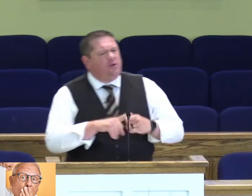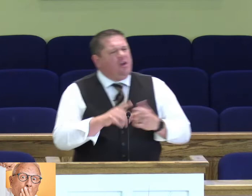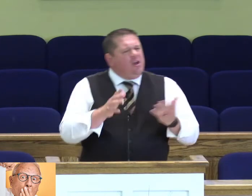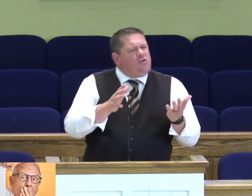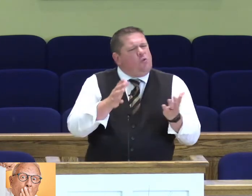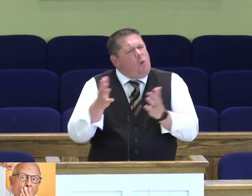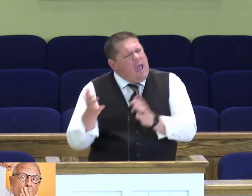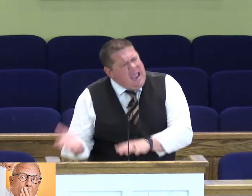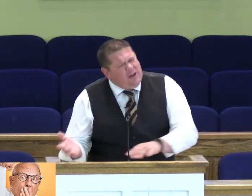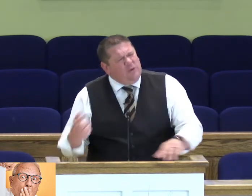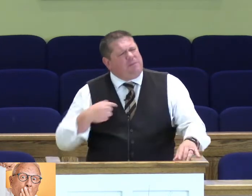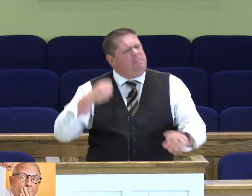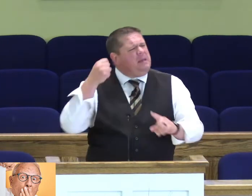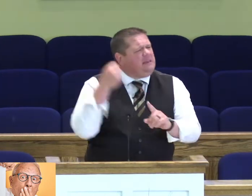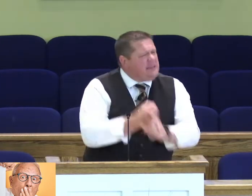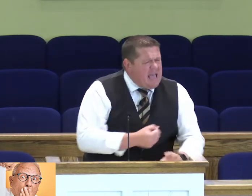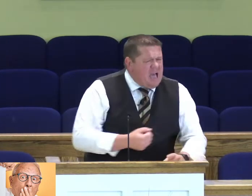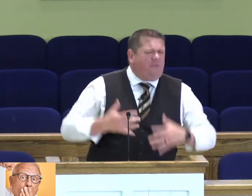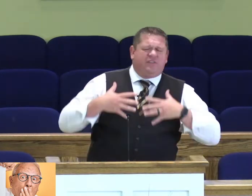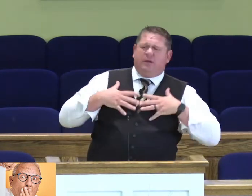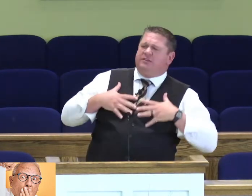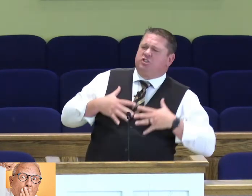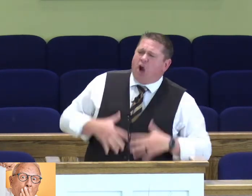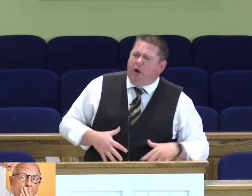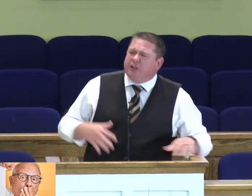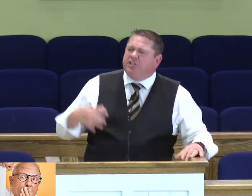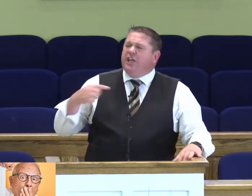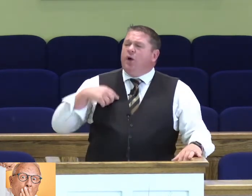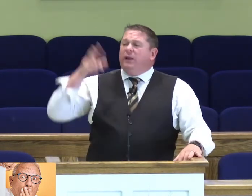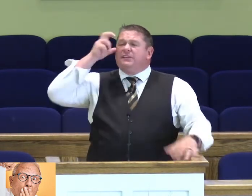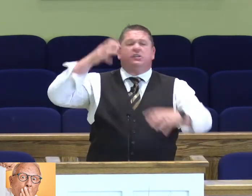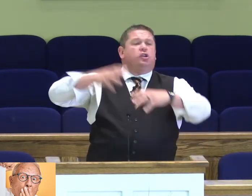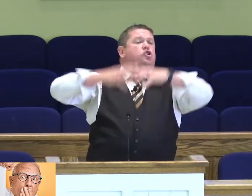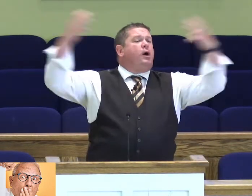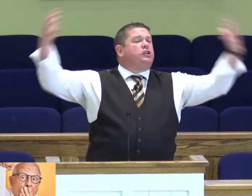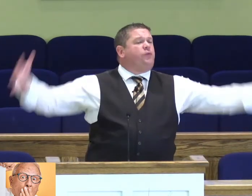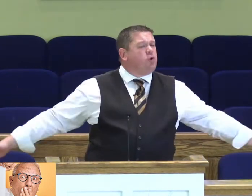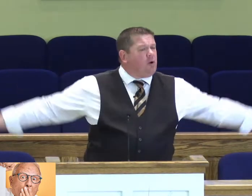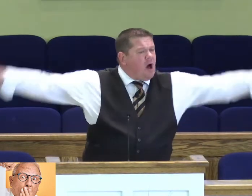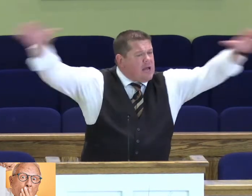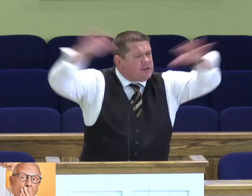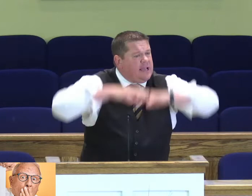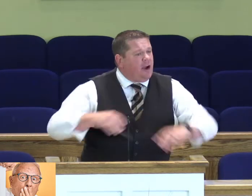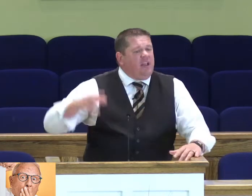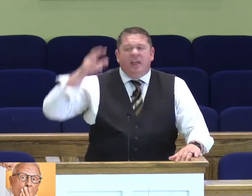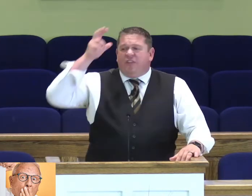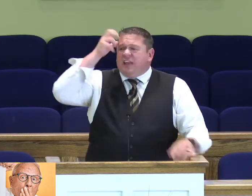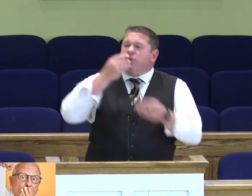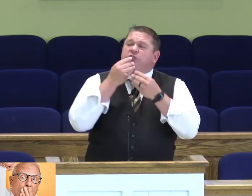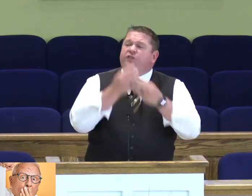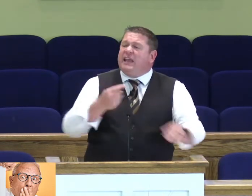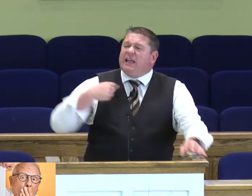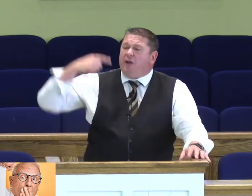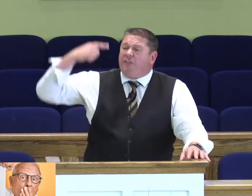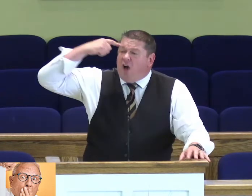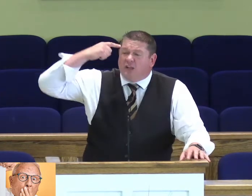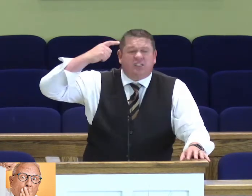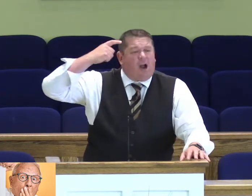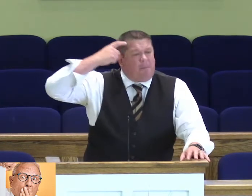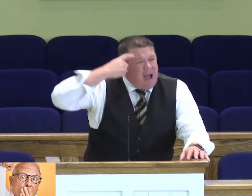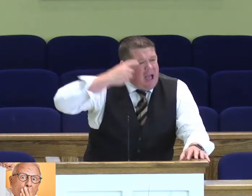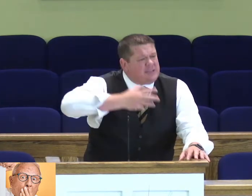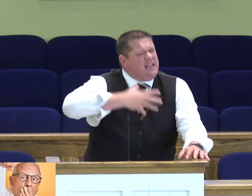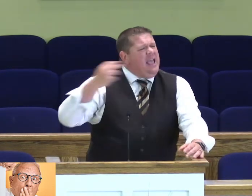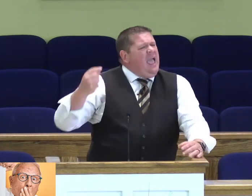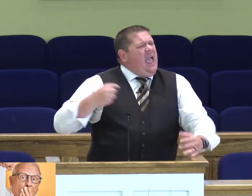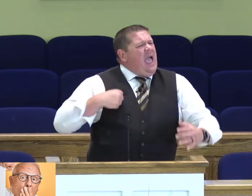joy to wane. We've been beat down. We've been discouraged. We listen to too much of what's going on out there. The devil's feeding our thoughts